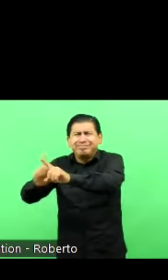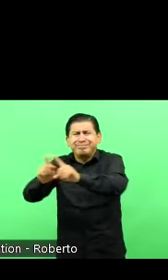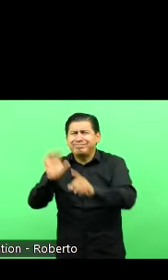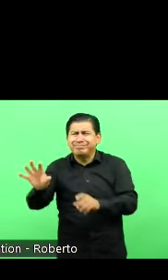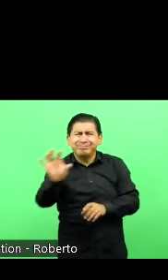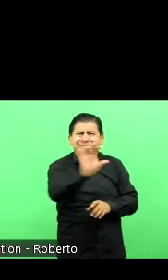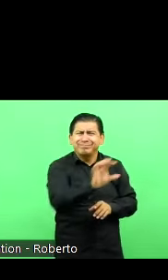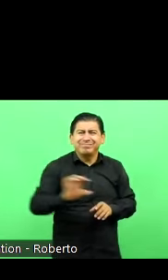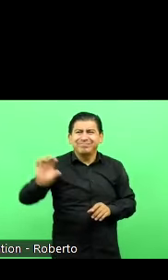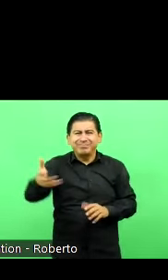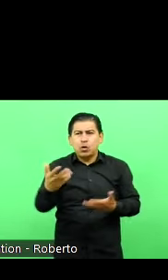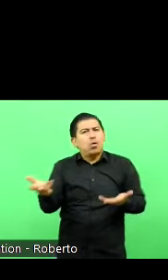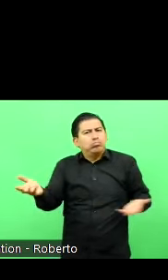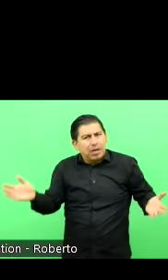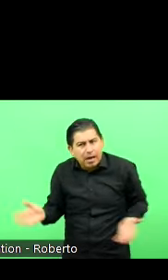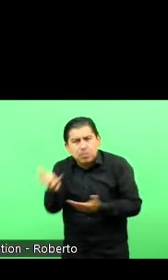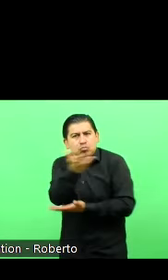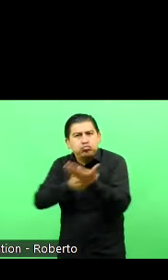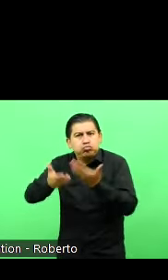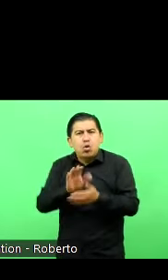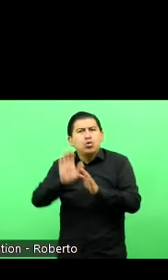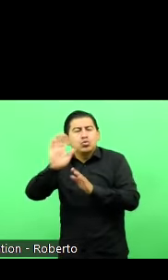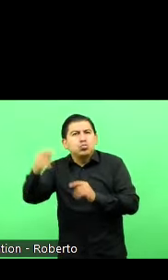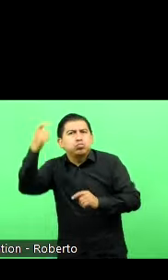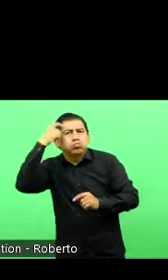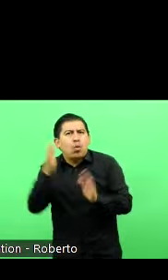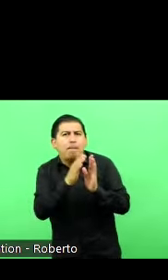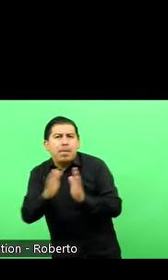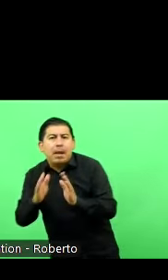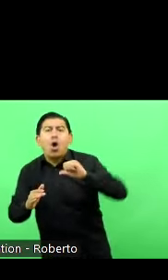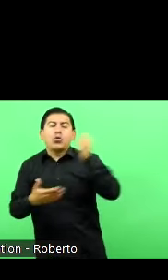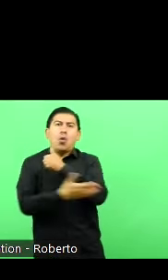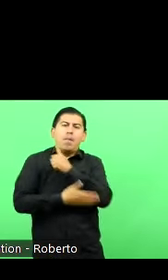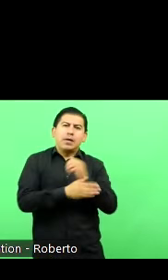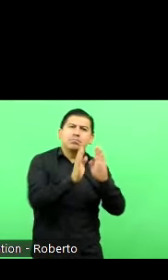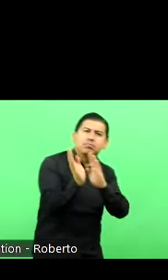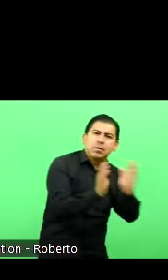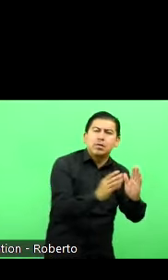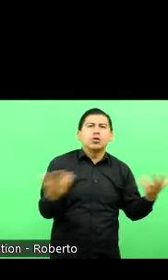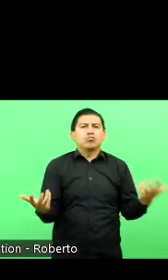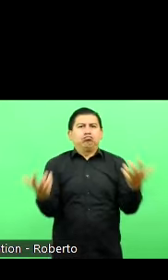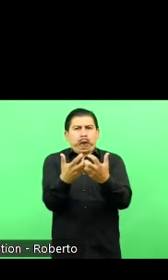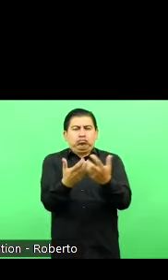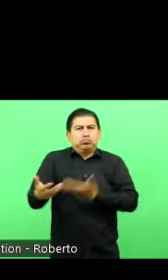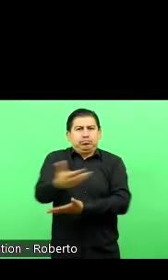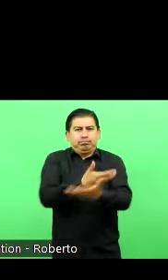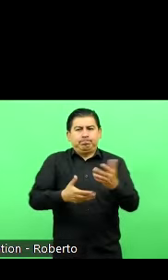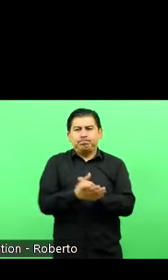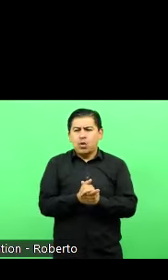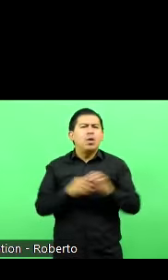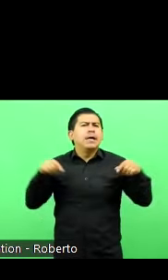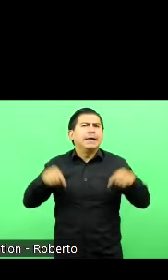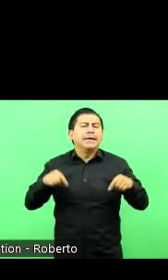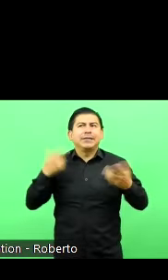and sustainability. I'd like to take this opportunity and acknowledge that this joint training program is made possible thanks to